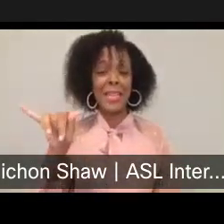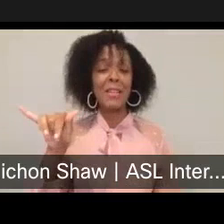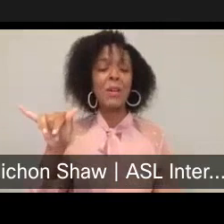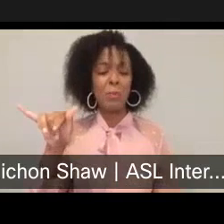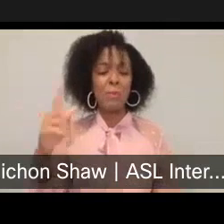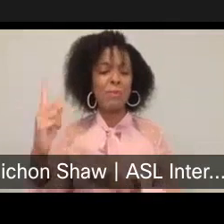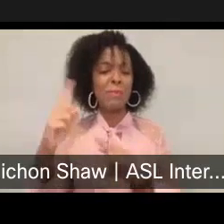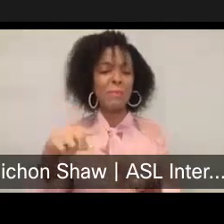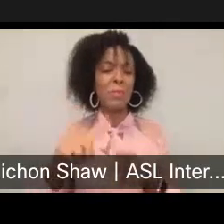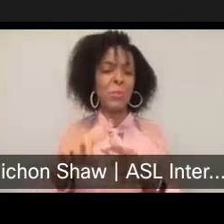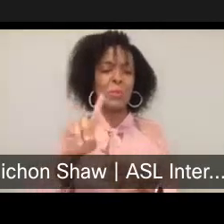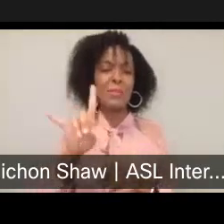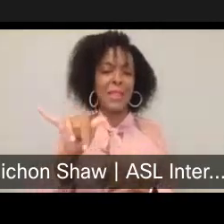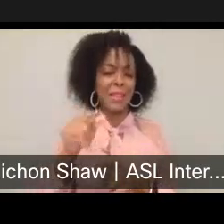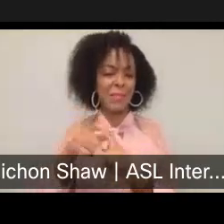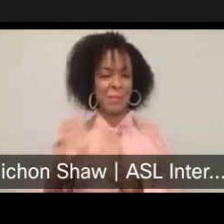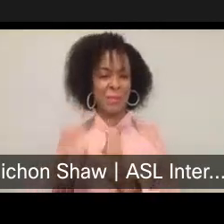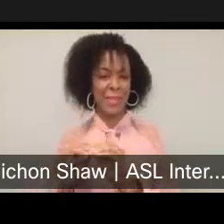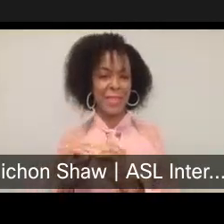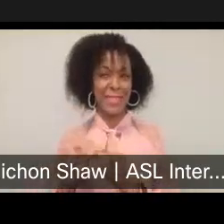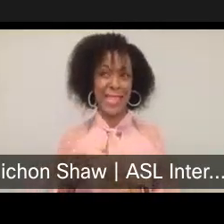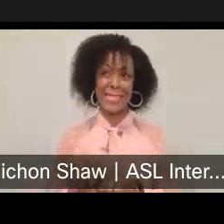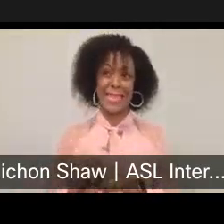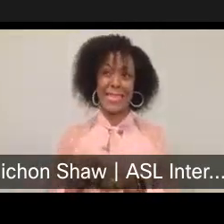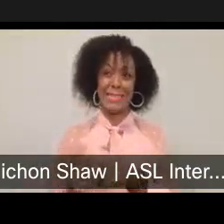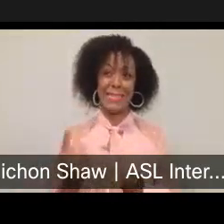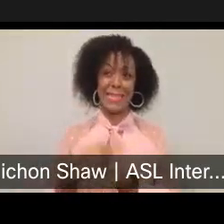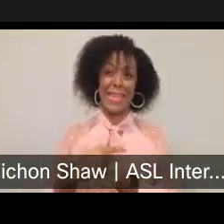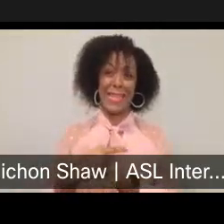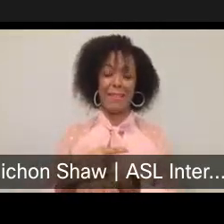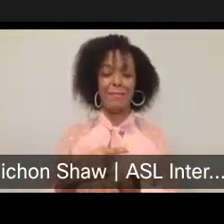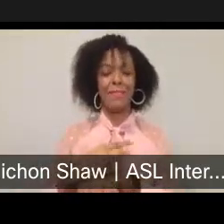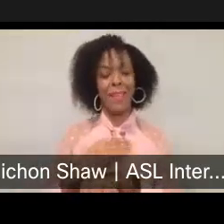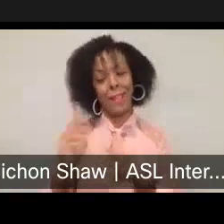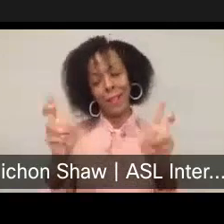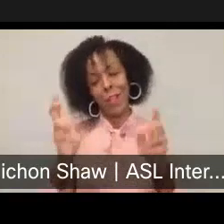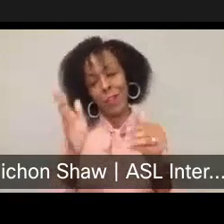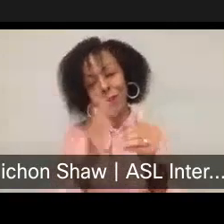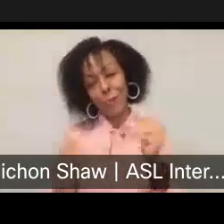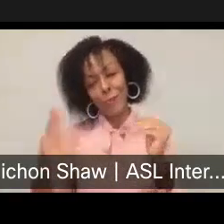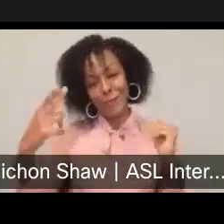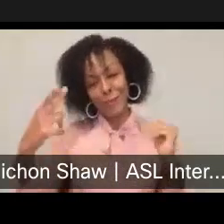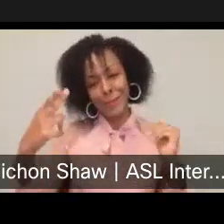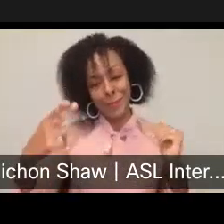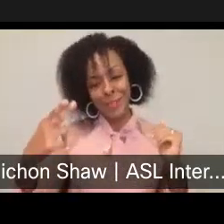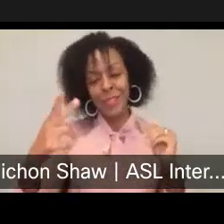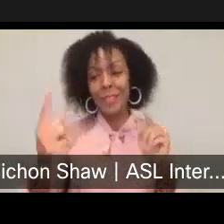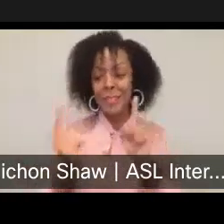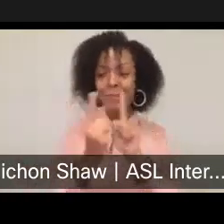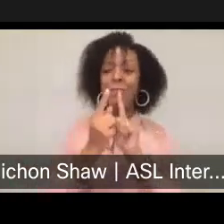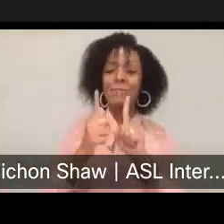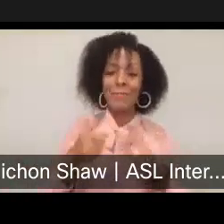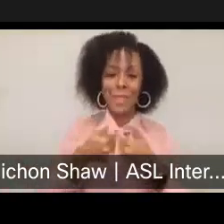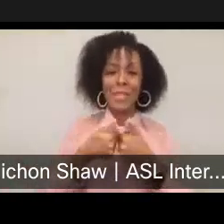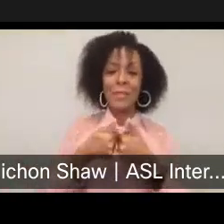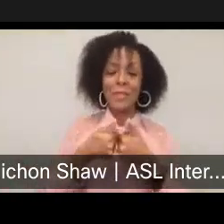location that very day. So as they say, the rest is history. He challenged me if I could last